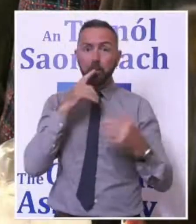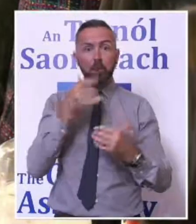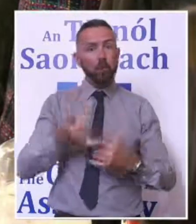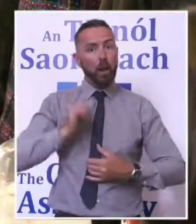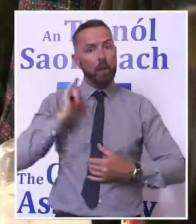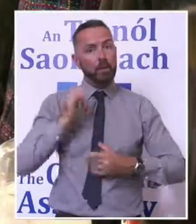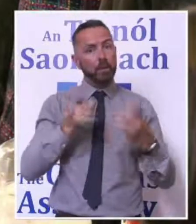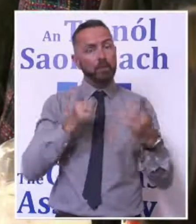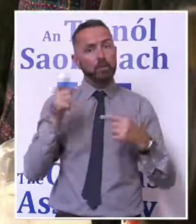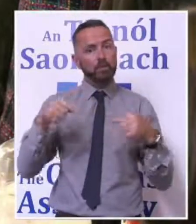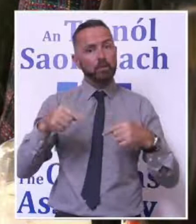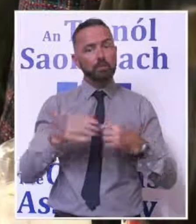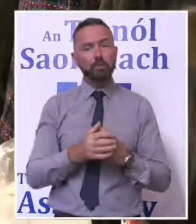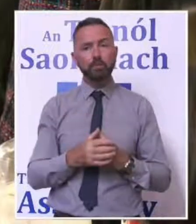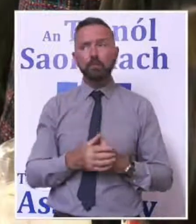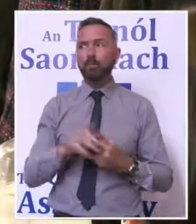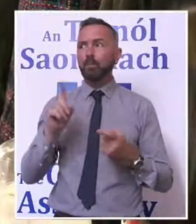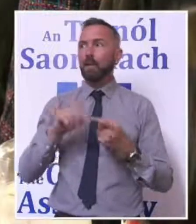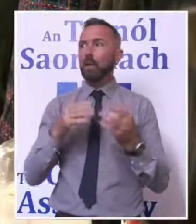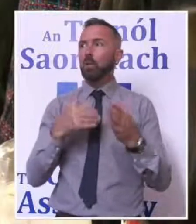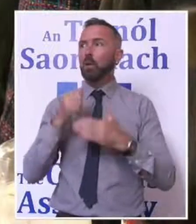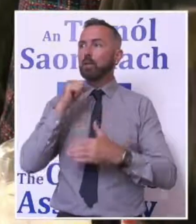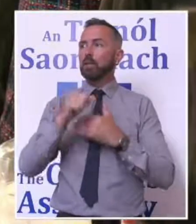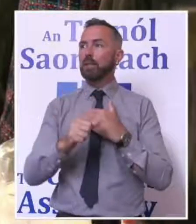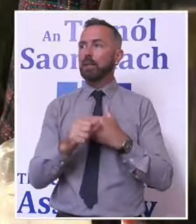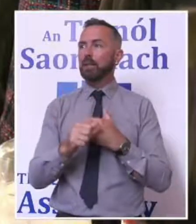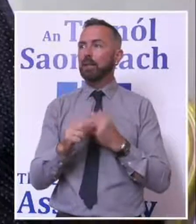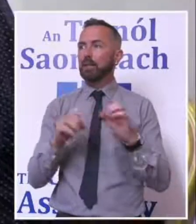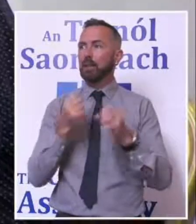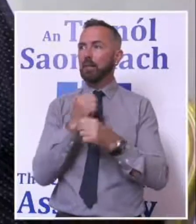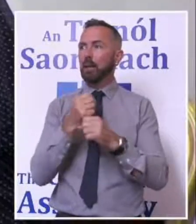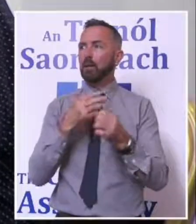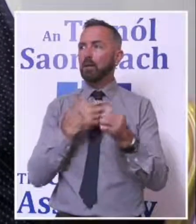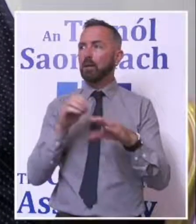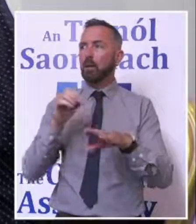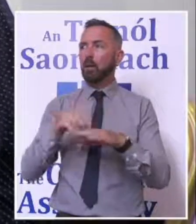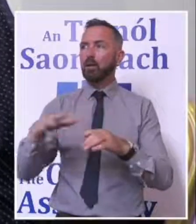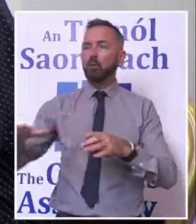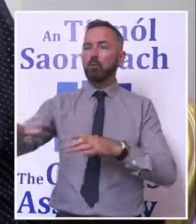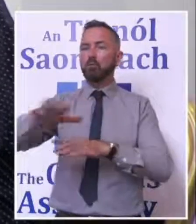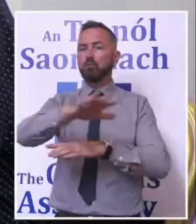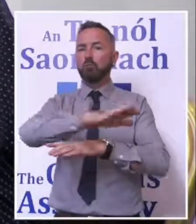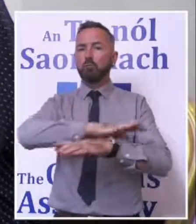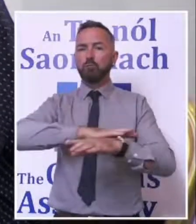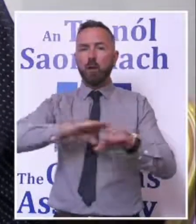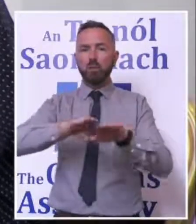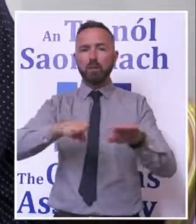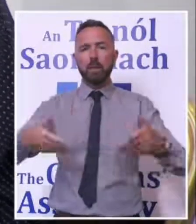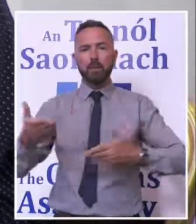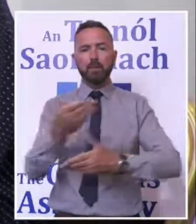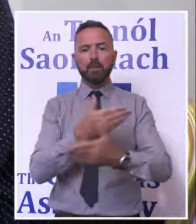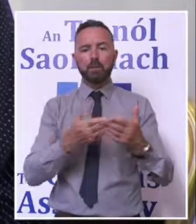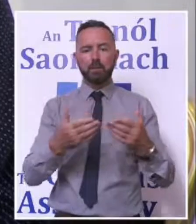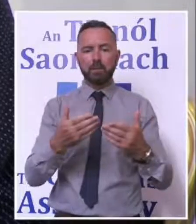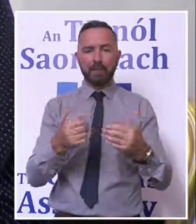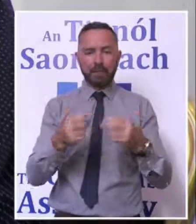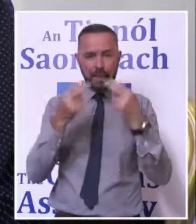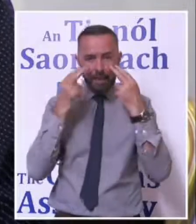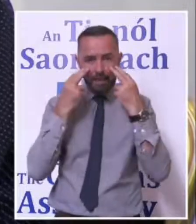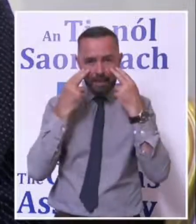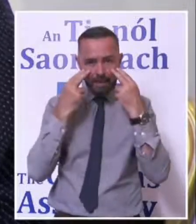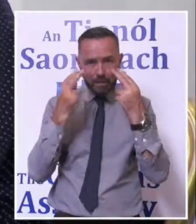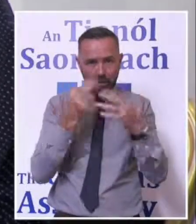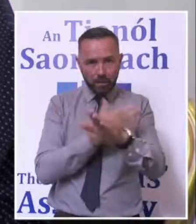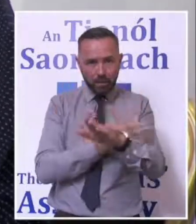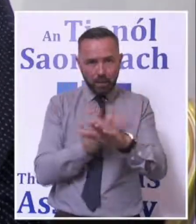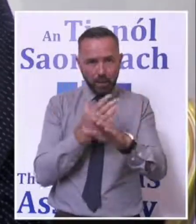to do that. And what today is, when you get into your roundtables, is an initial dipping of your toes into the water. No one